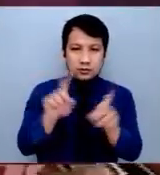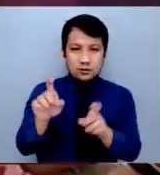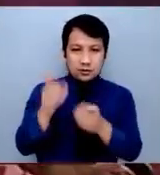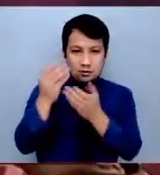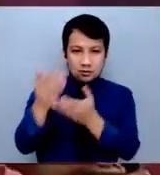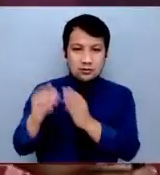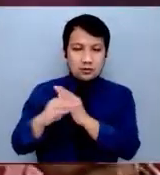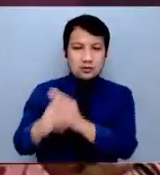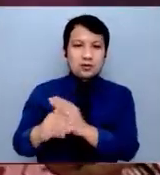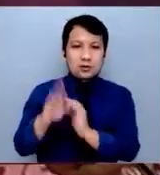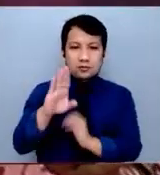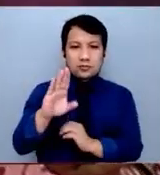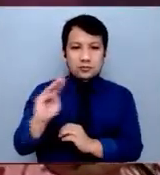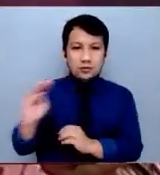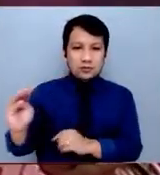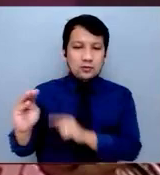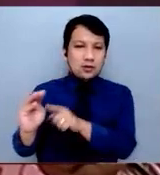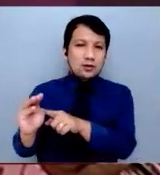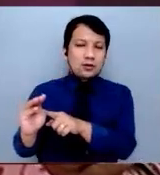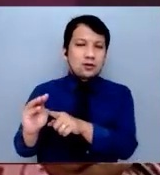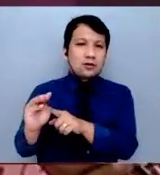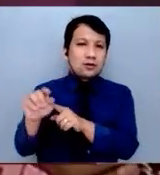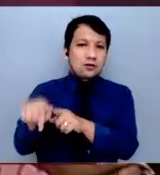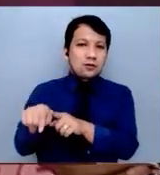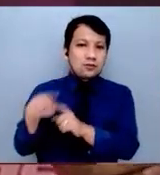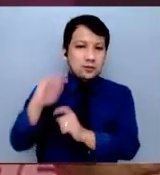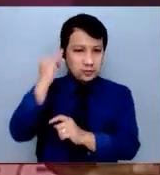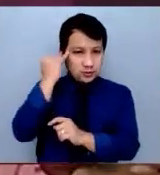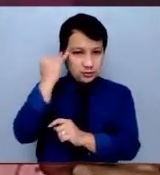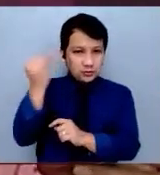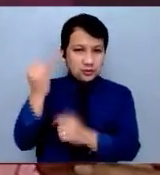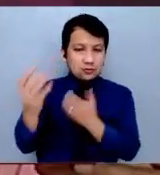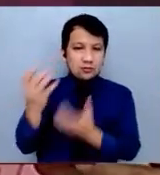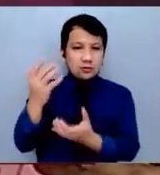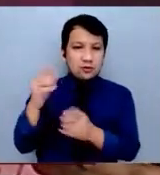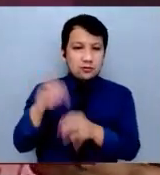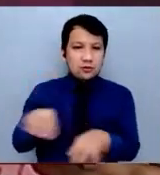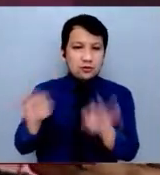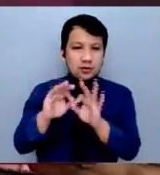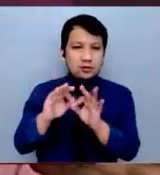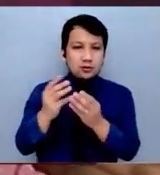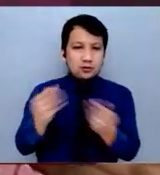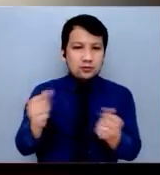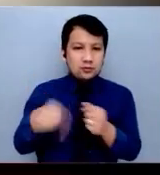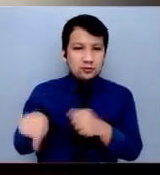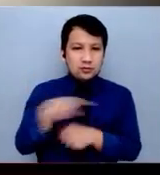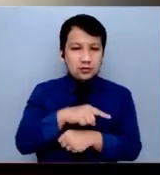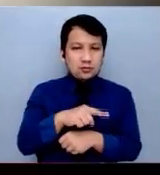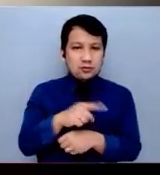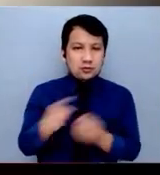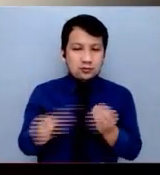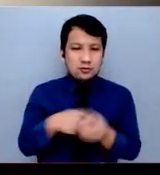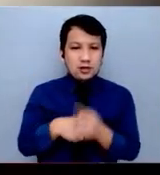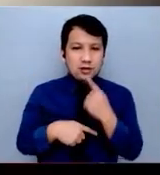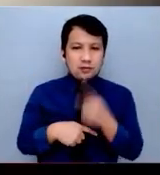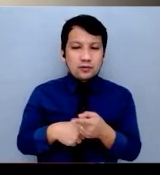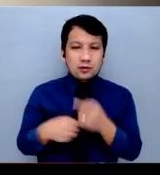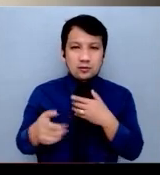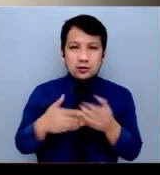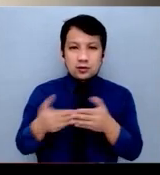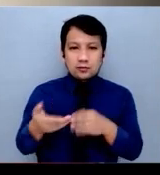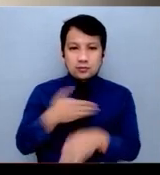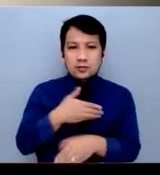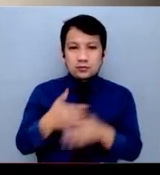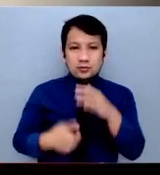kay BBM. Sabi ni COMELEC spokesman James Jimenez, hindi kailangan maresolba ang disqualification cases bago maglabas